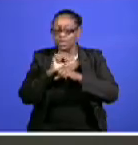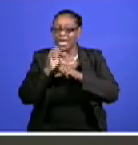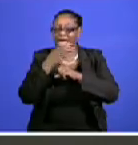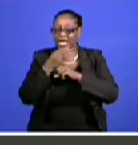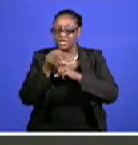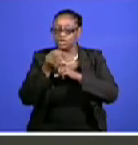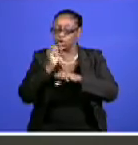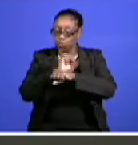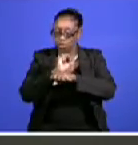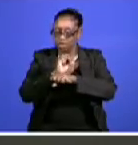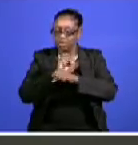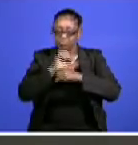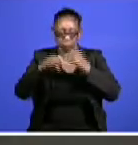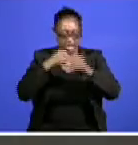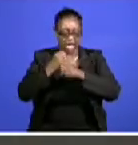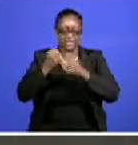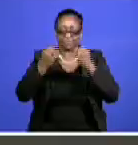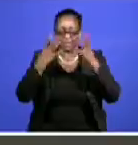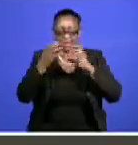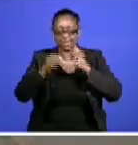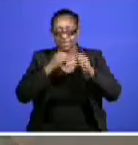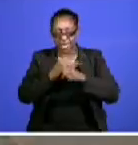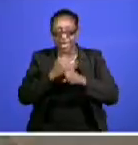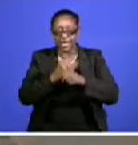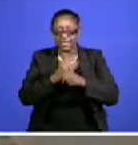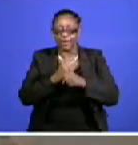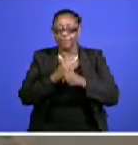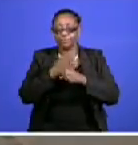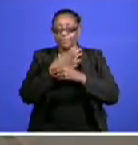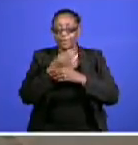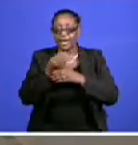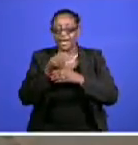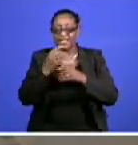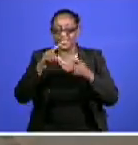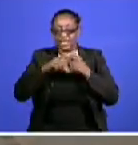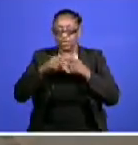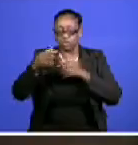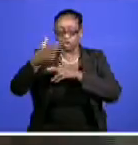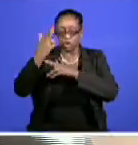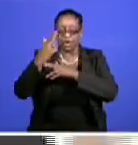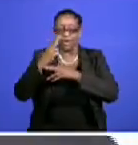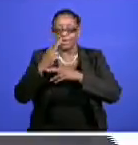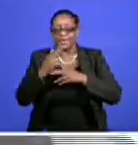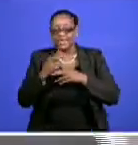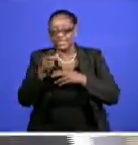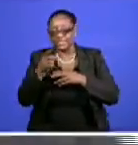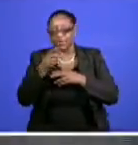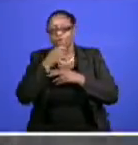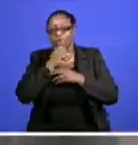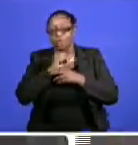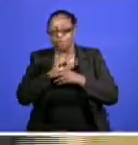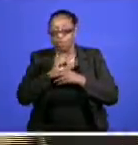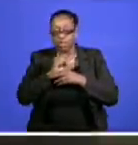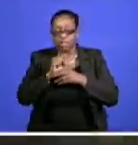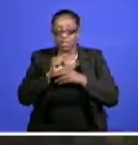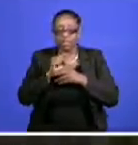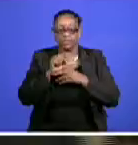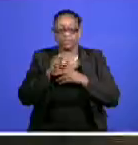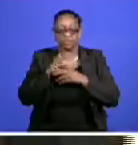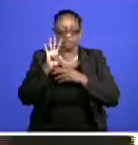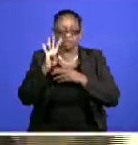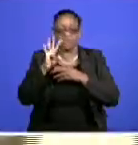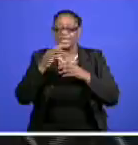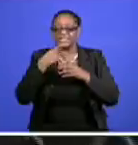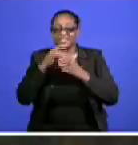guardhouse at Government House on April 28, 2019, when he was fatally shot. 34-year-old Defense Force Marine Javon